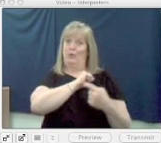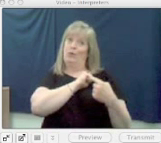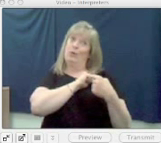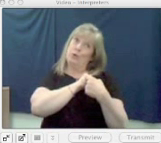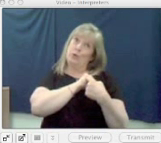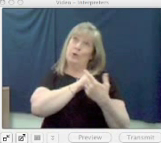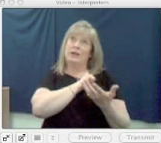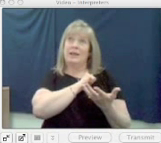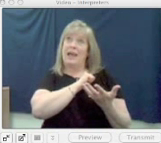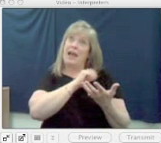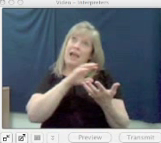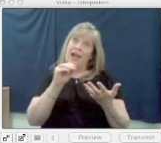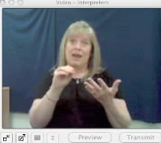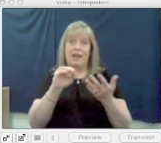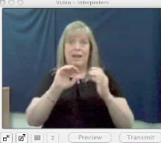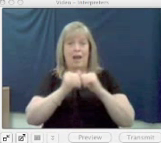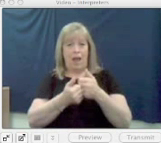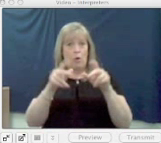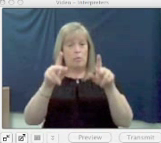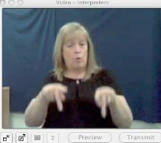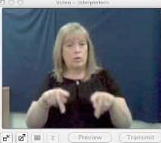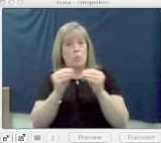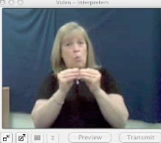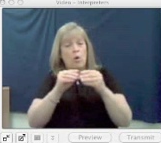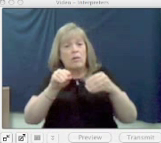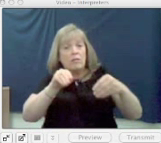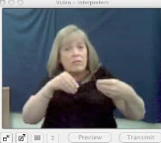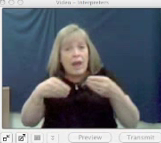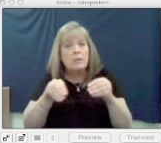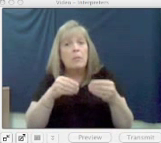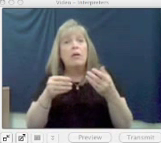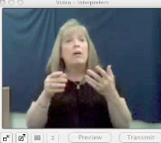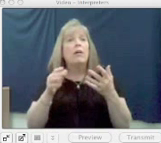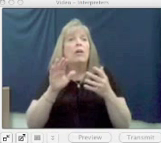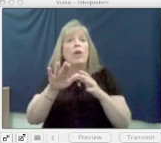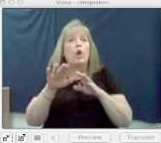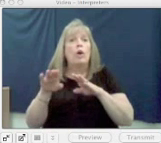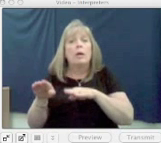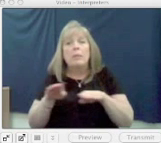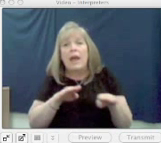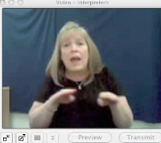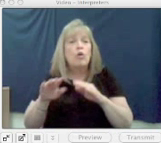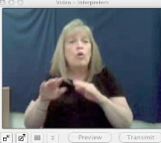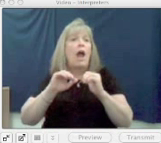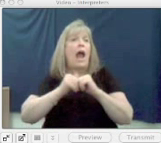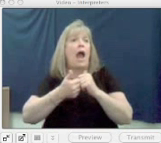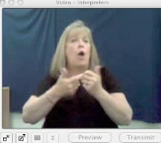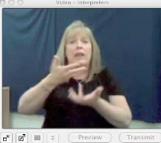and the flexibility of one's behaviors and how one interacts needs to change.